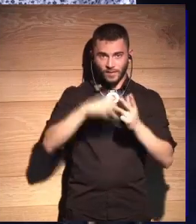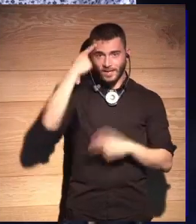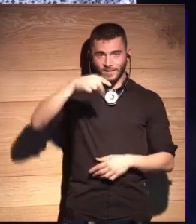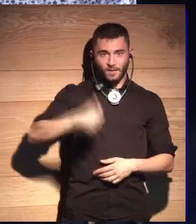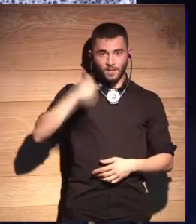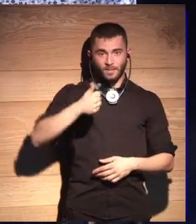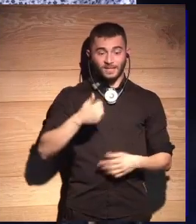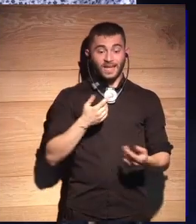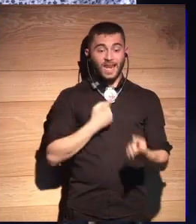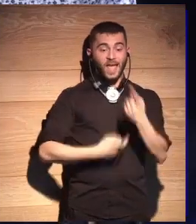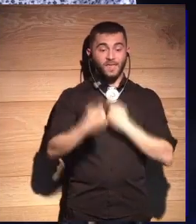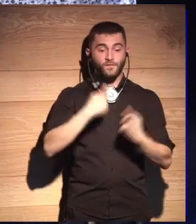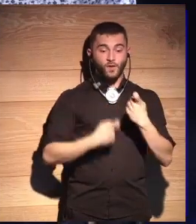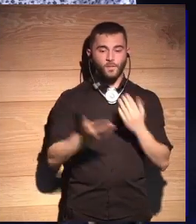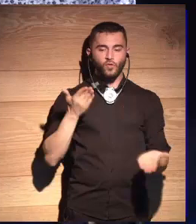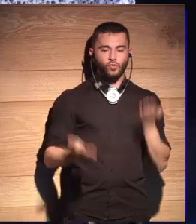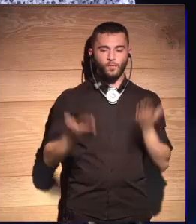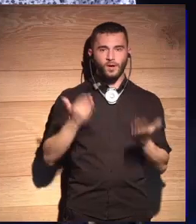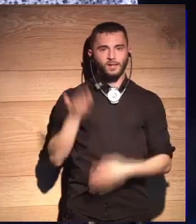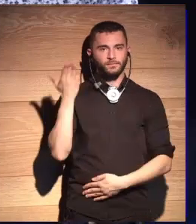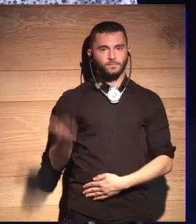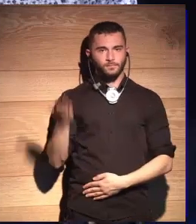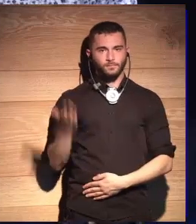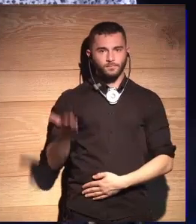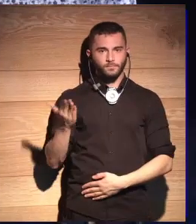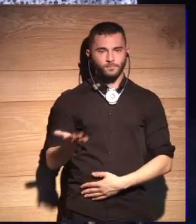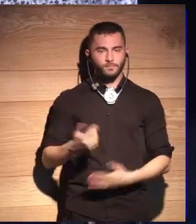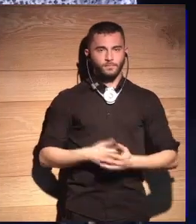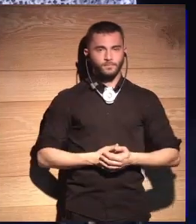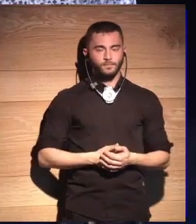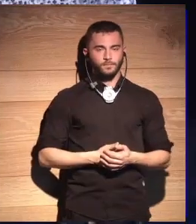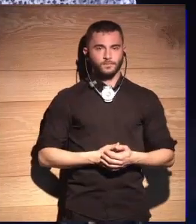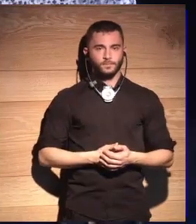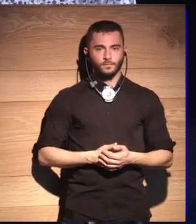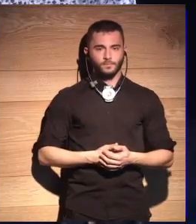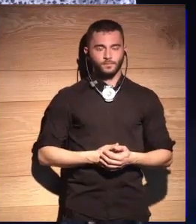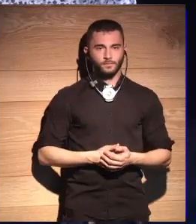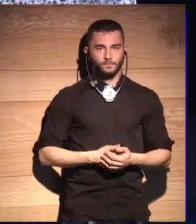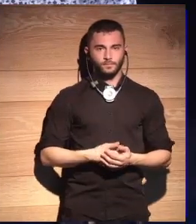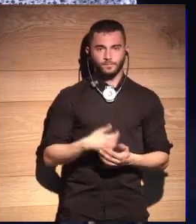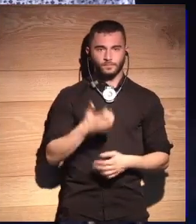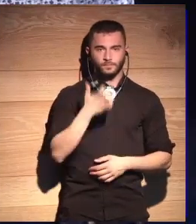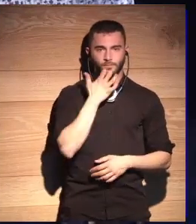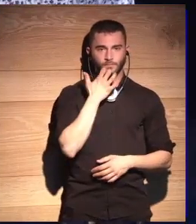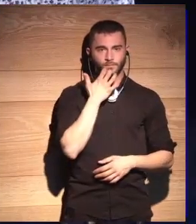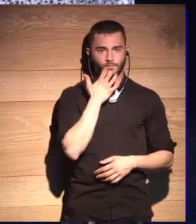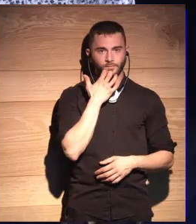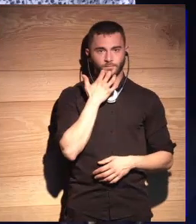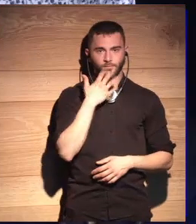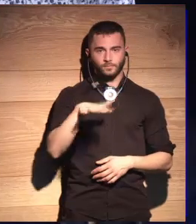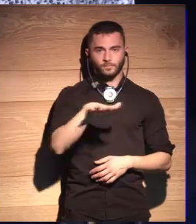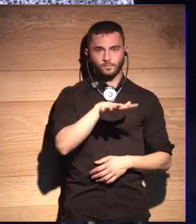by social media has made citizens aware of the fact that contrasted information is really